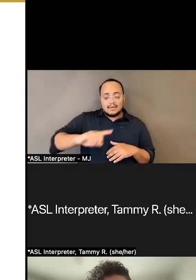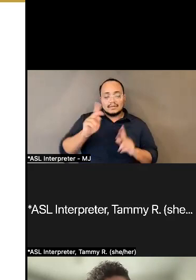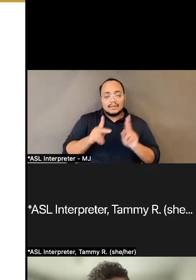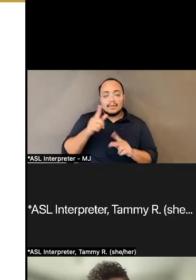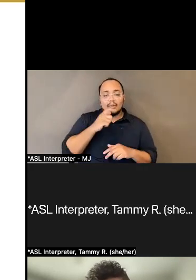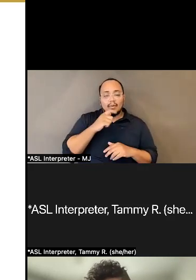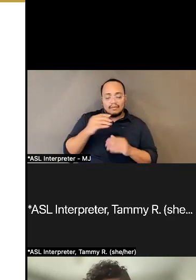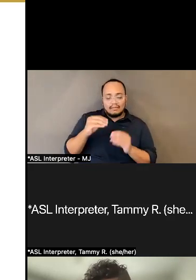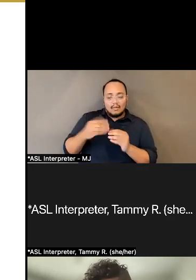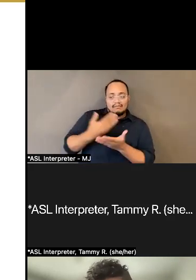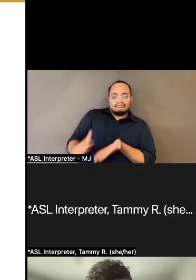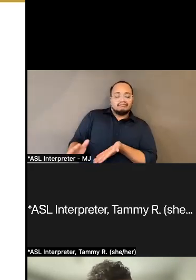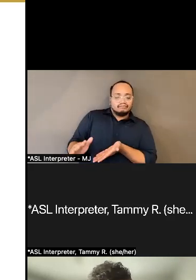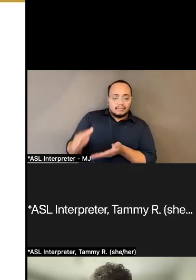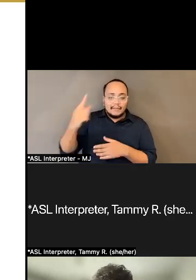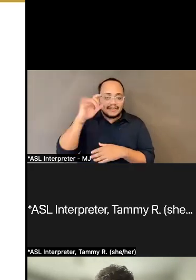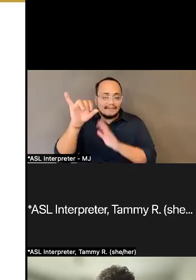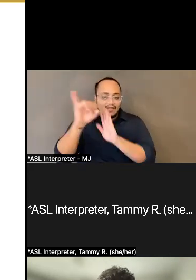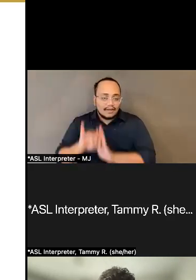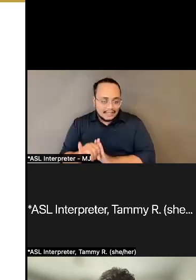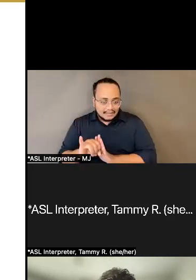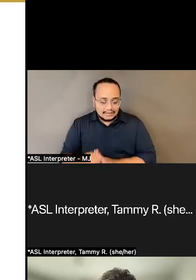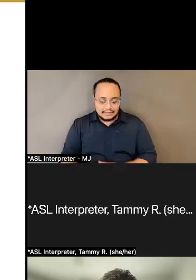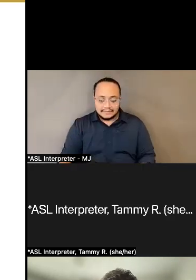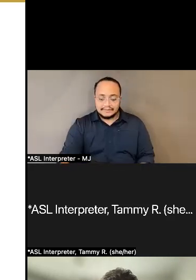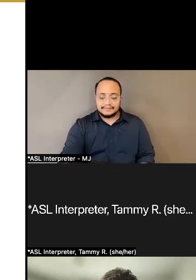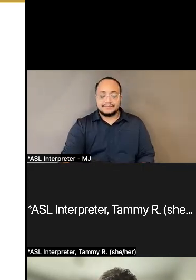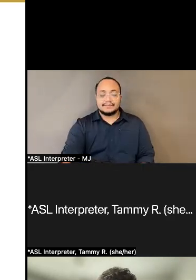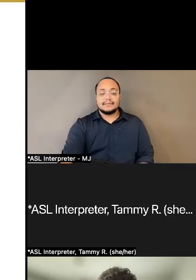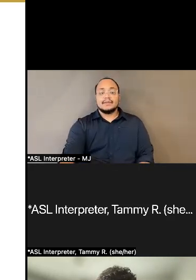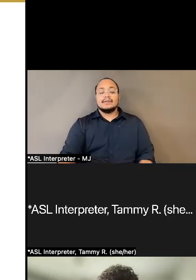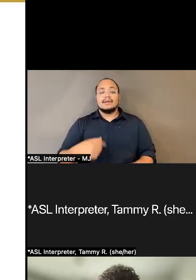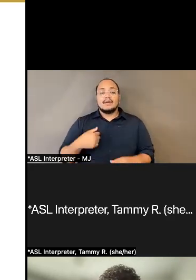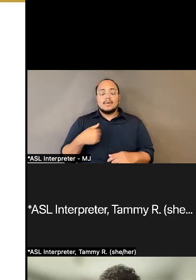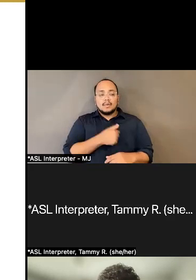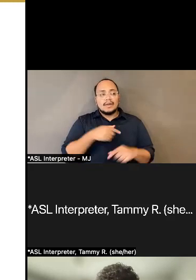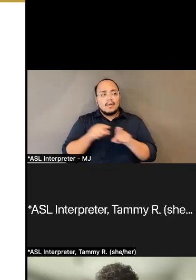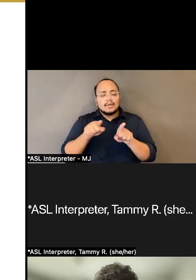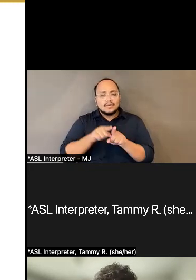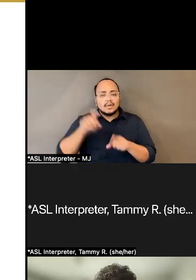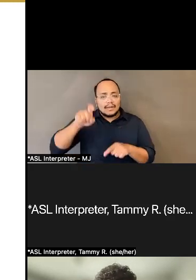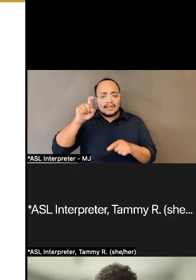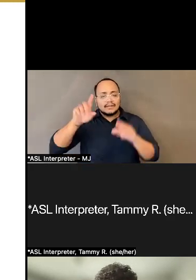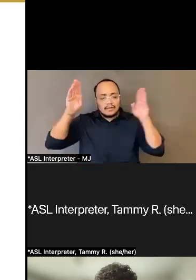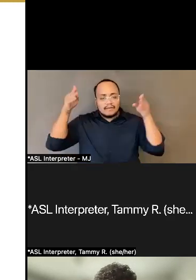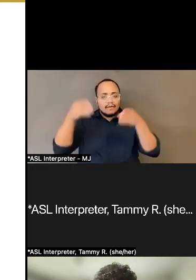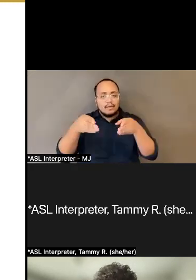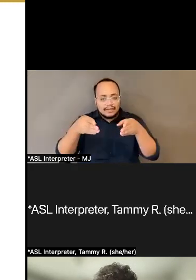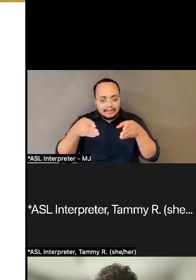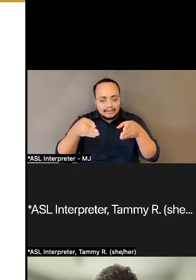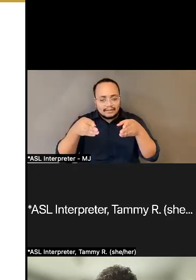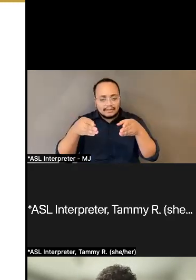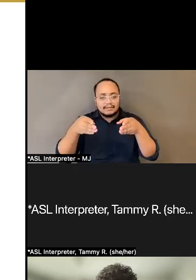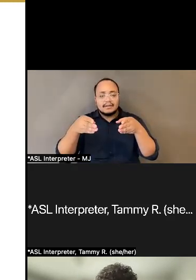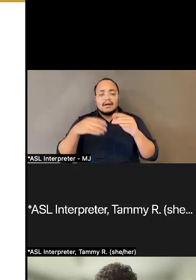additional marginalization because of their identities. And that we need to concentrate on innovative